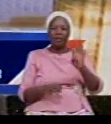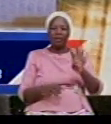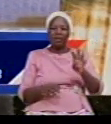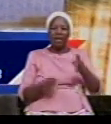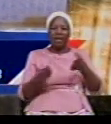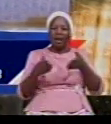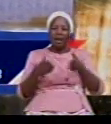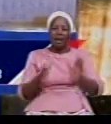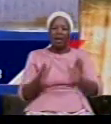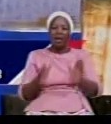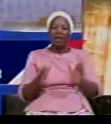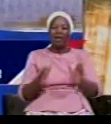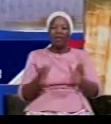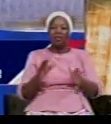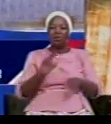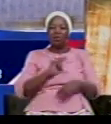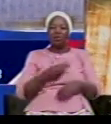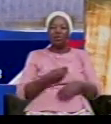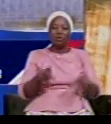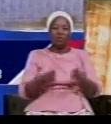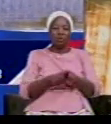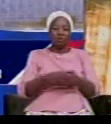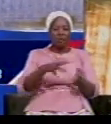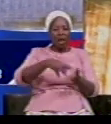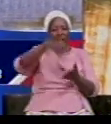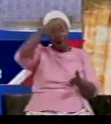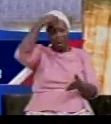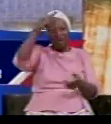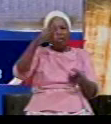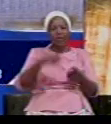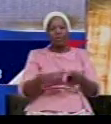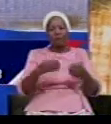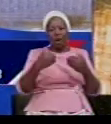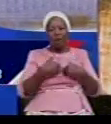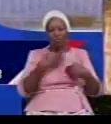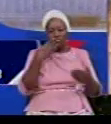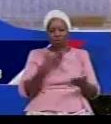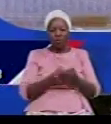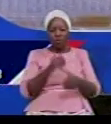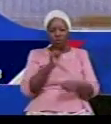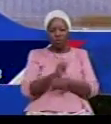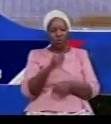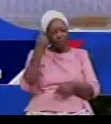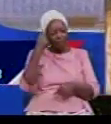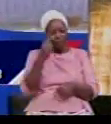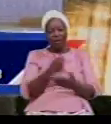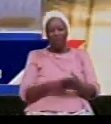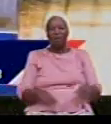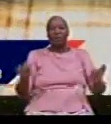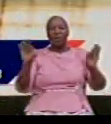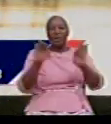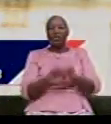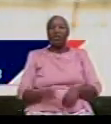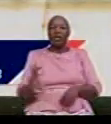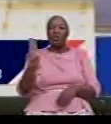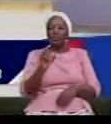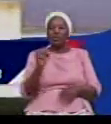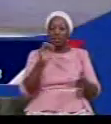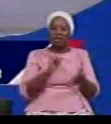also learn to maintain good works for necessary uses, that they be